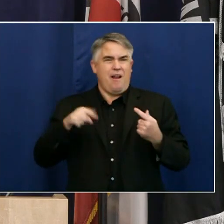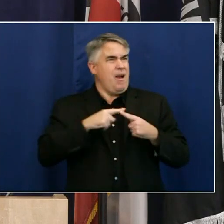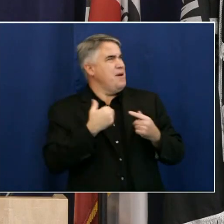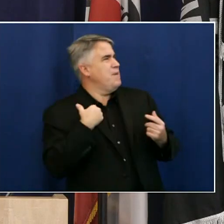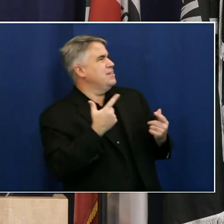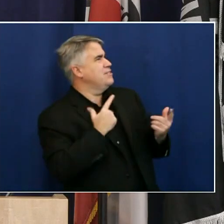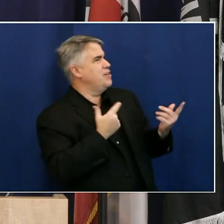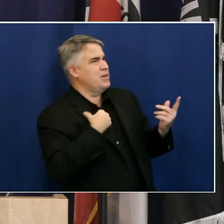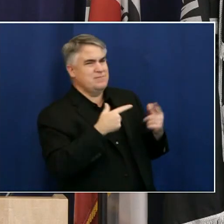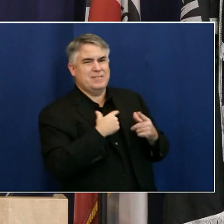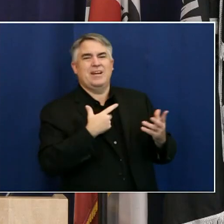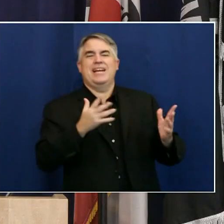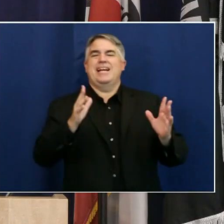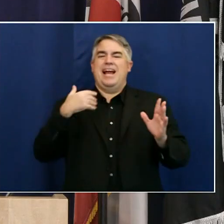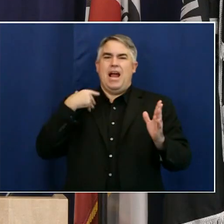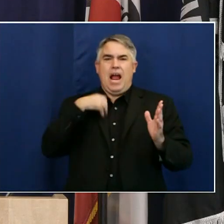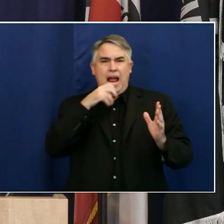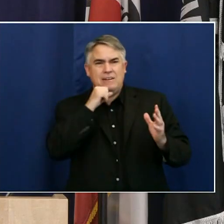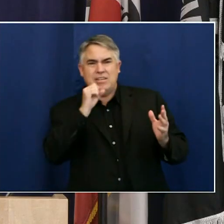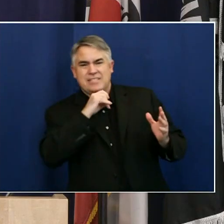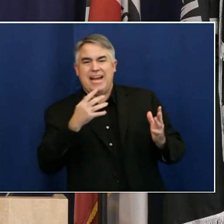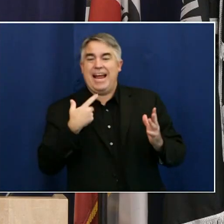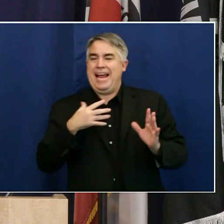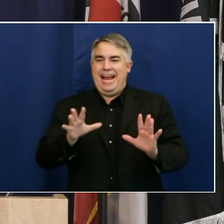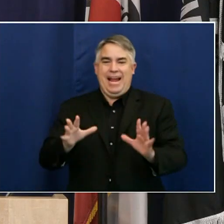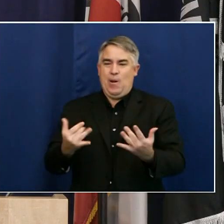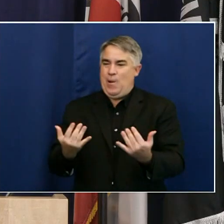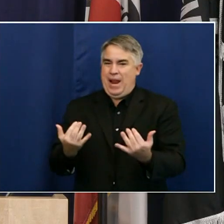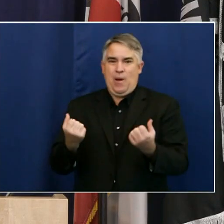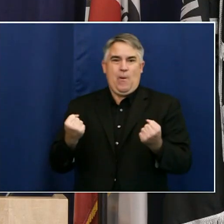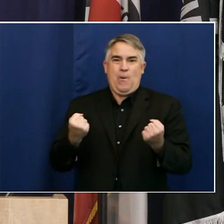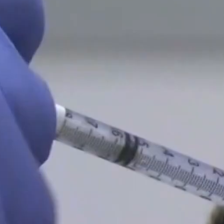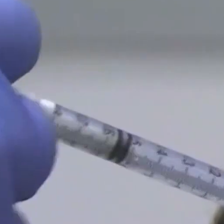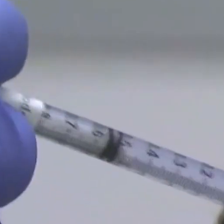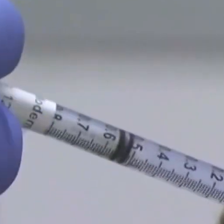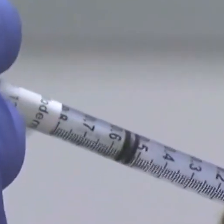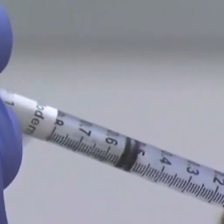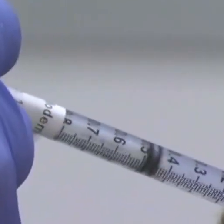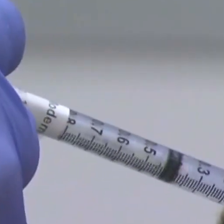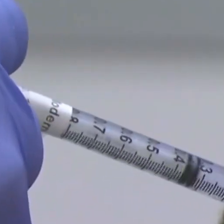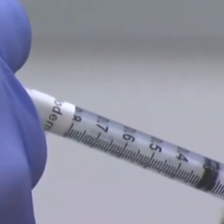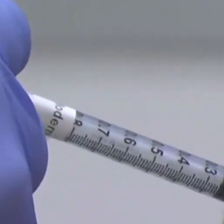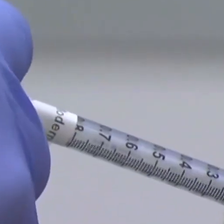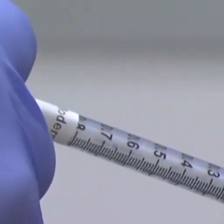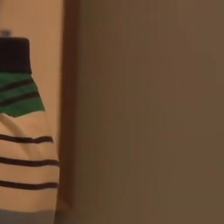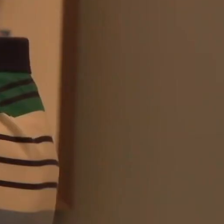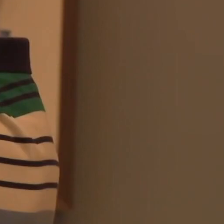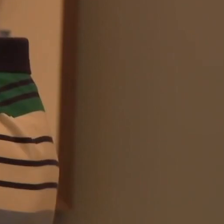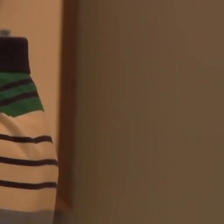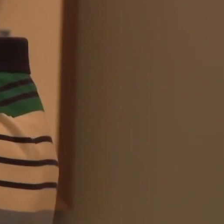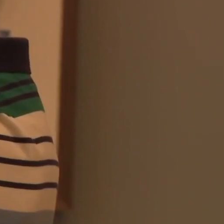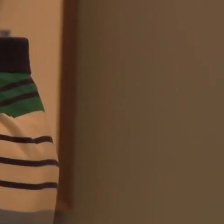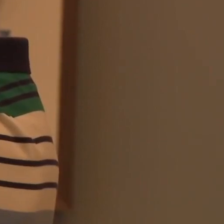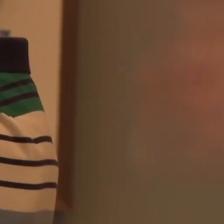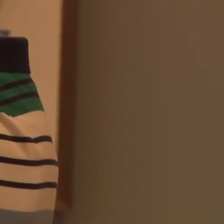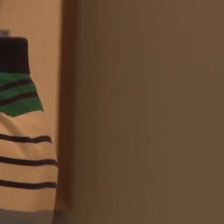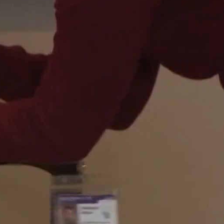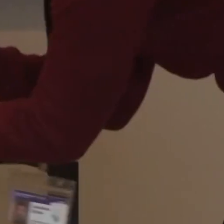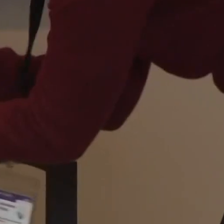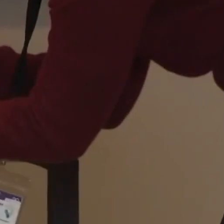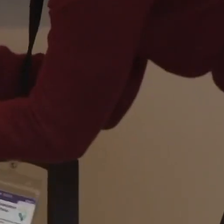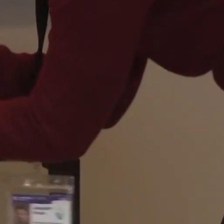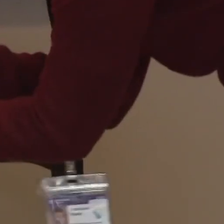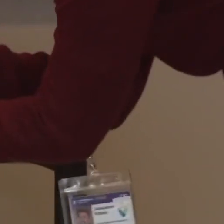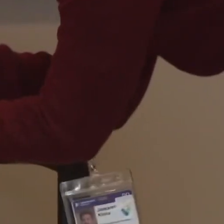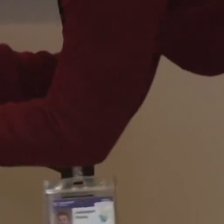reality is we can't predict that because we cannot predict when the vaccines will arrive. With California immediately allowing those 65 and older to